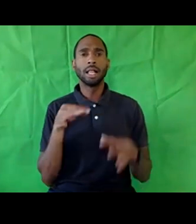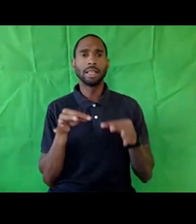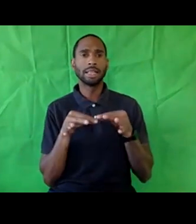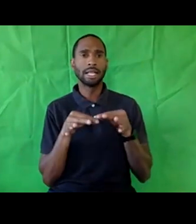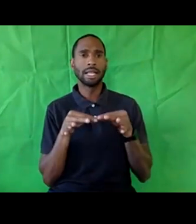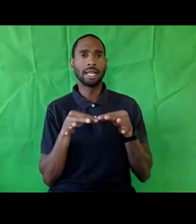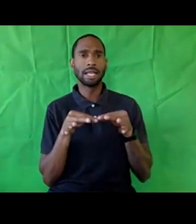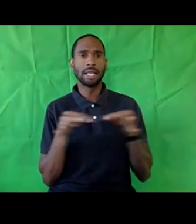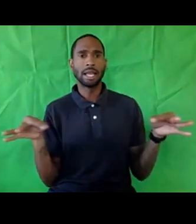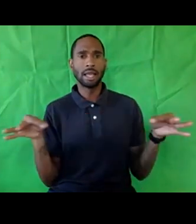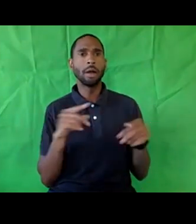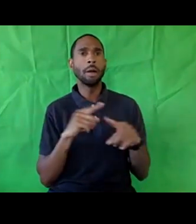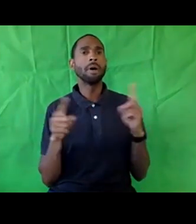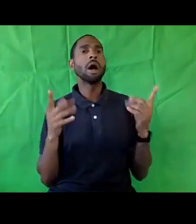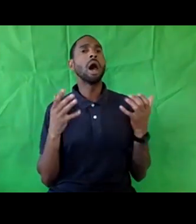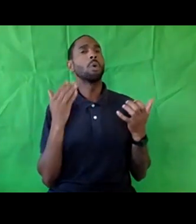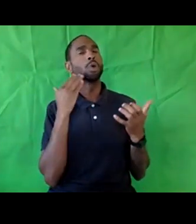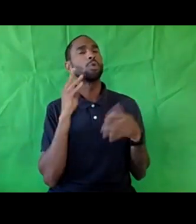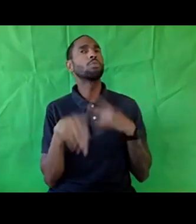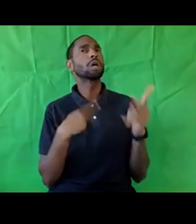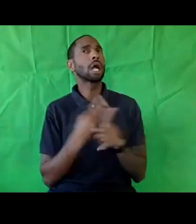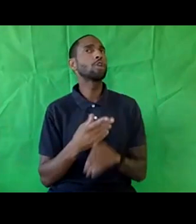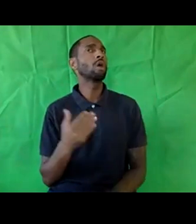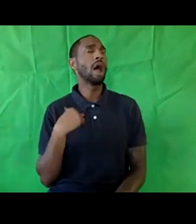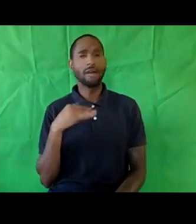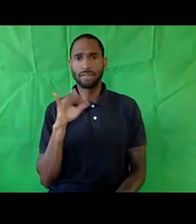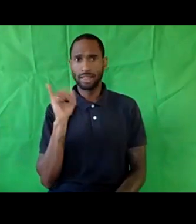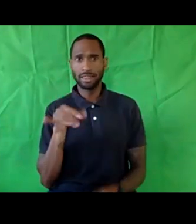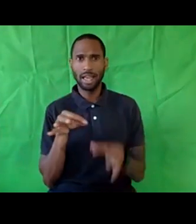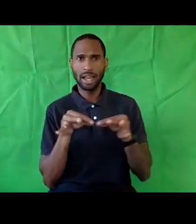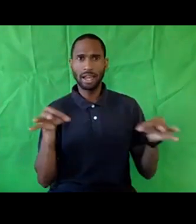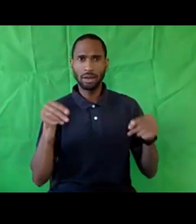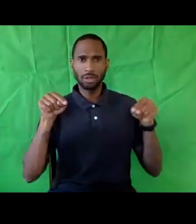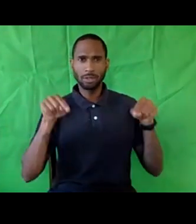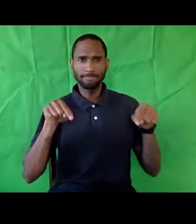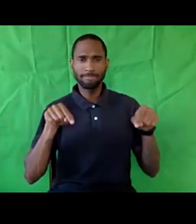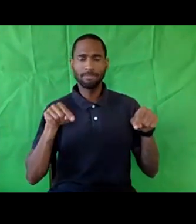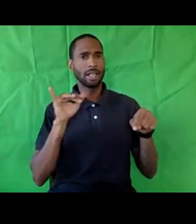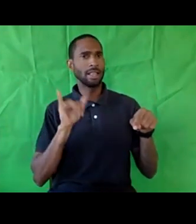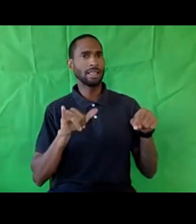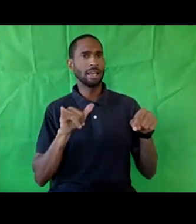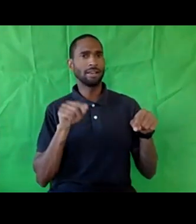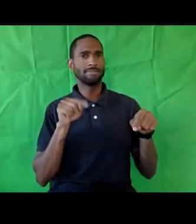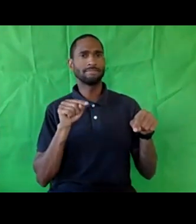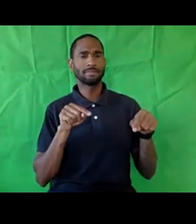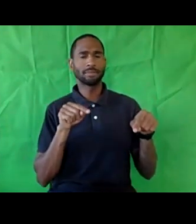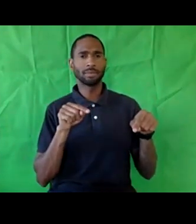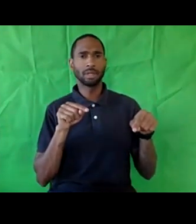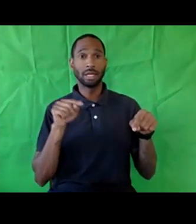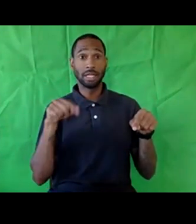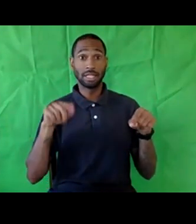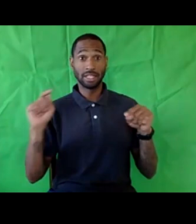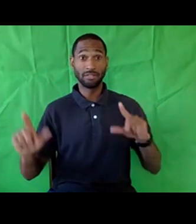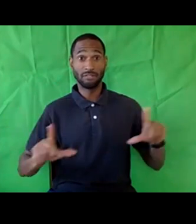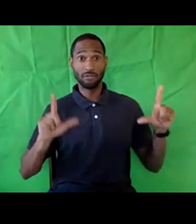of, but I would like to know what kind you have, like what that in the frame of this exercise,